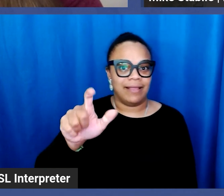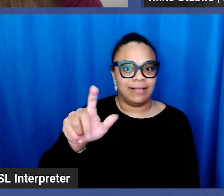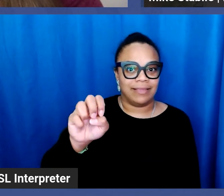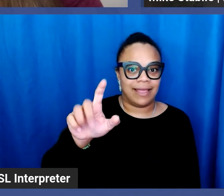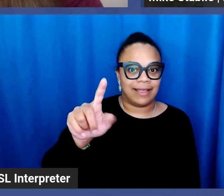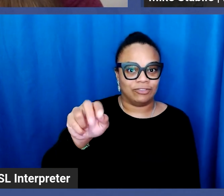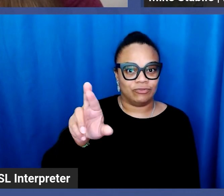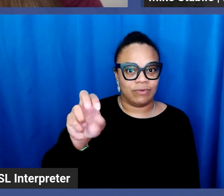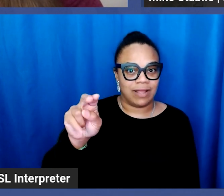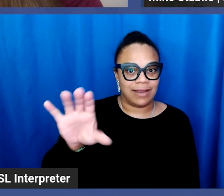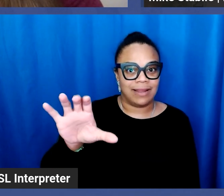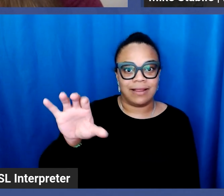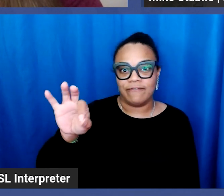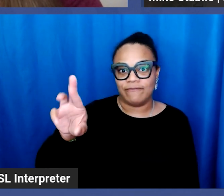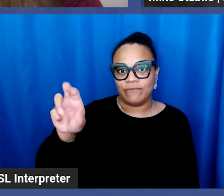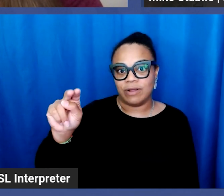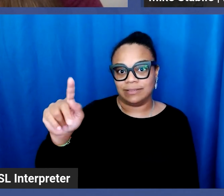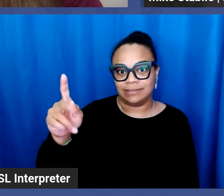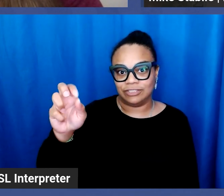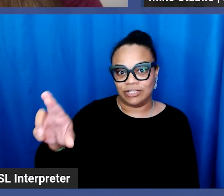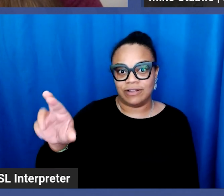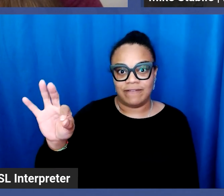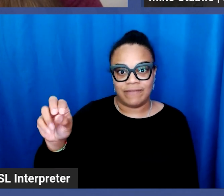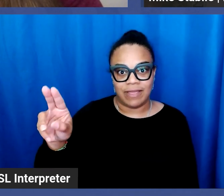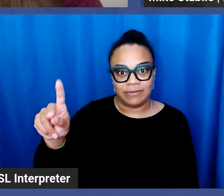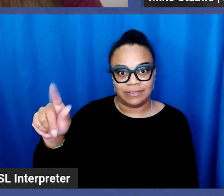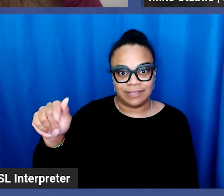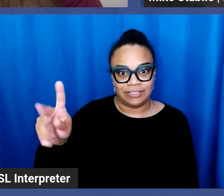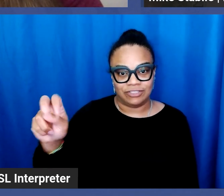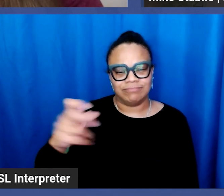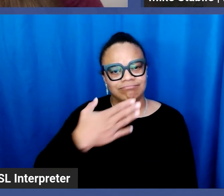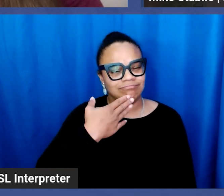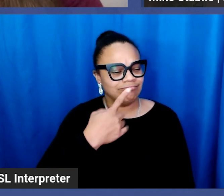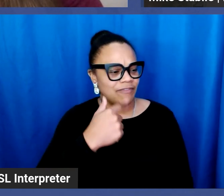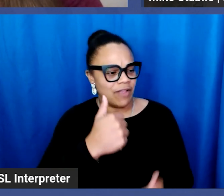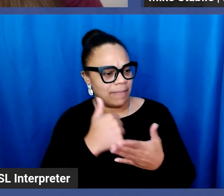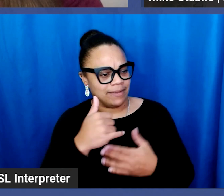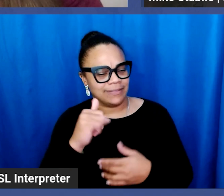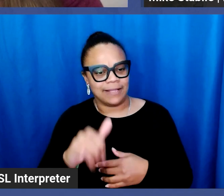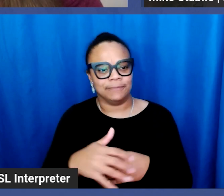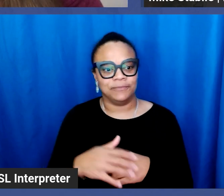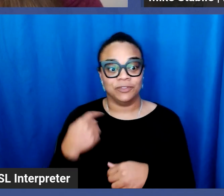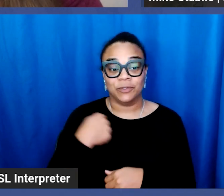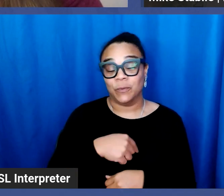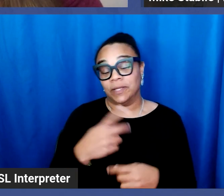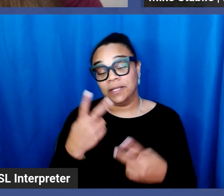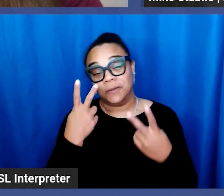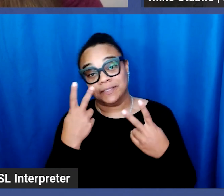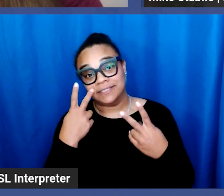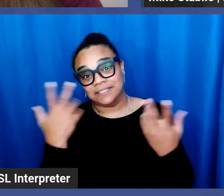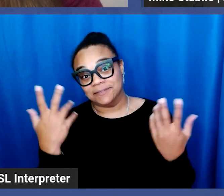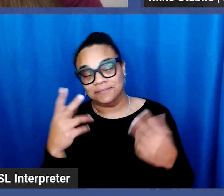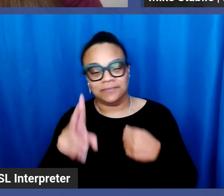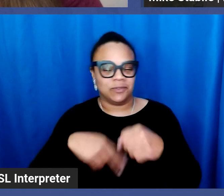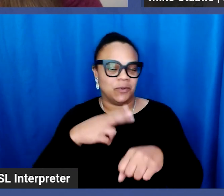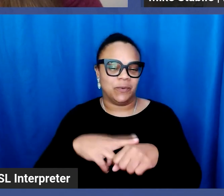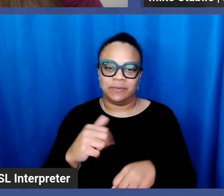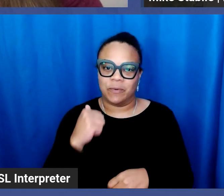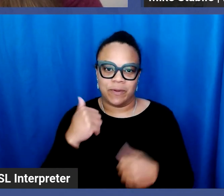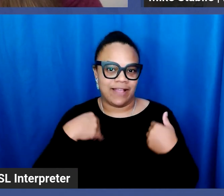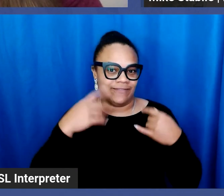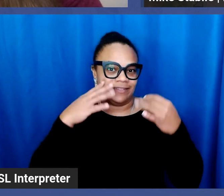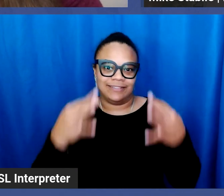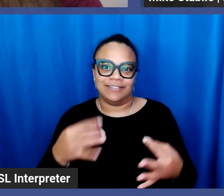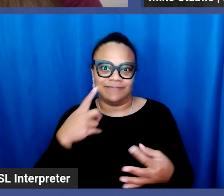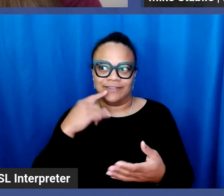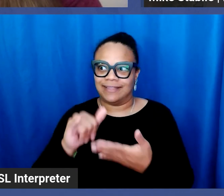Foundation. And thanks to Mojo Host for helping us do that. So, we'll see. Of course, we won't have a decision in